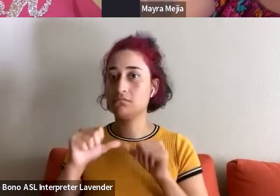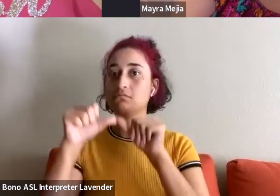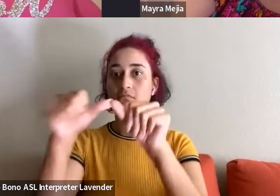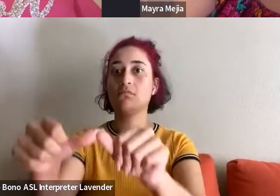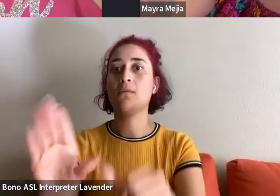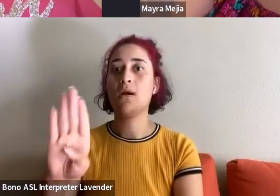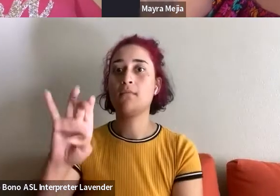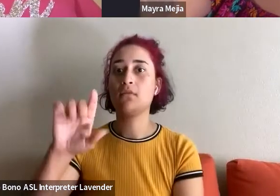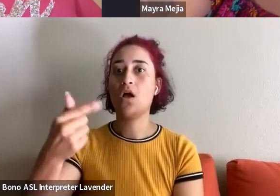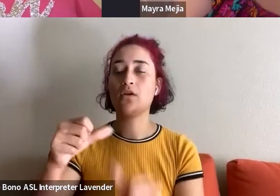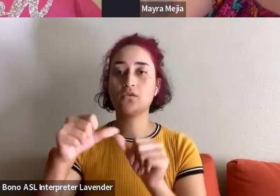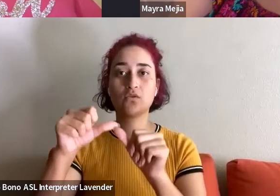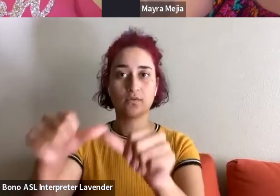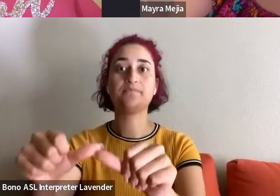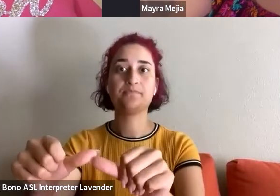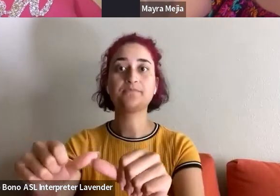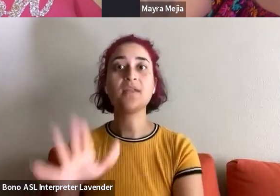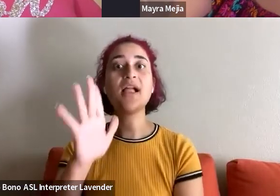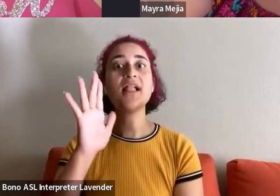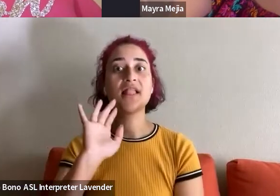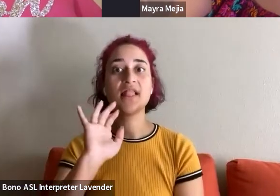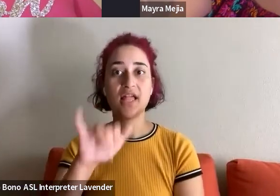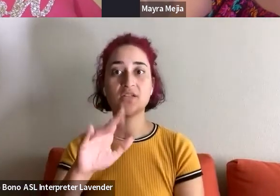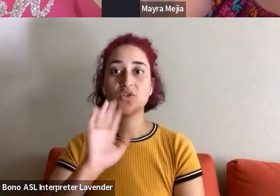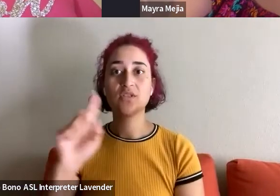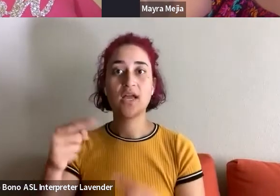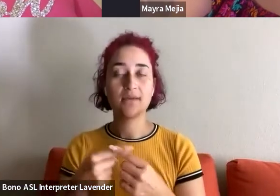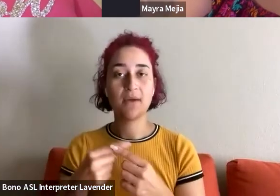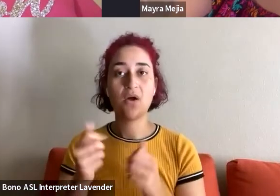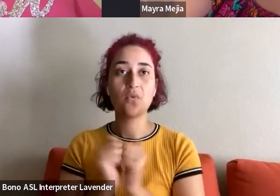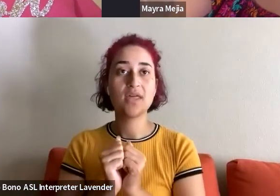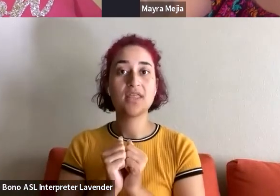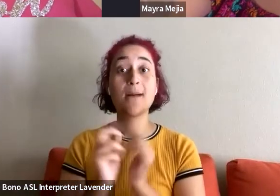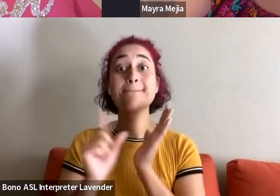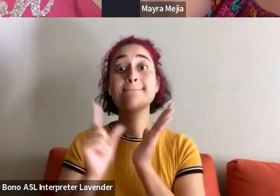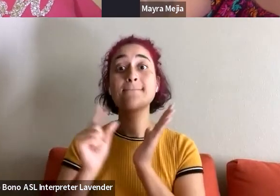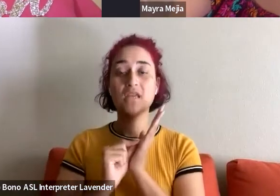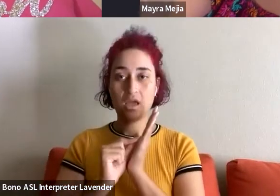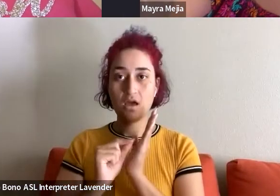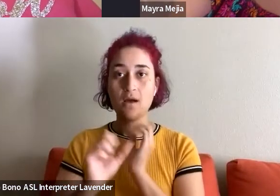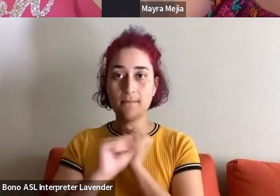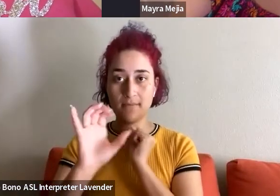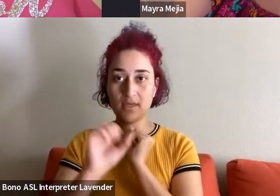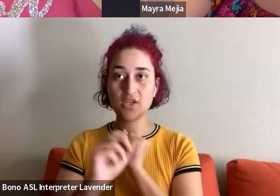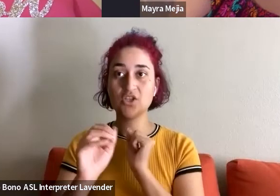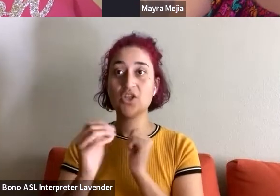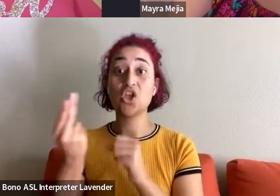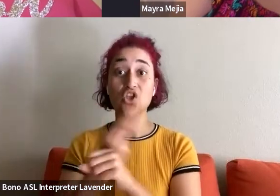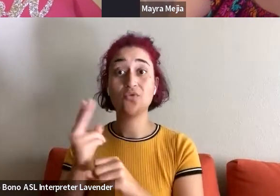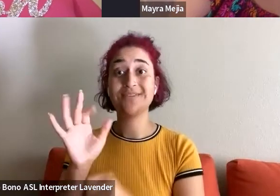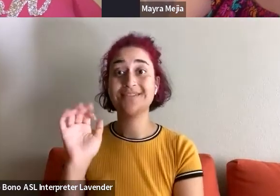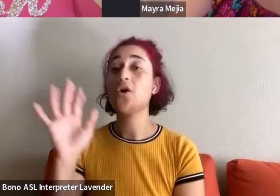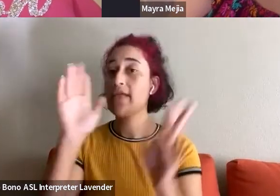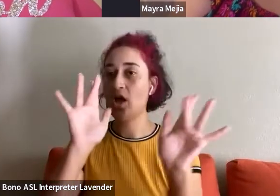so that's what she was talking about. So with media, with publications, they use affiliate links in their